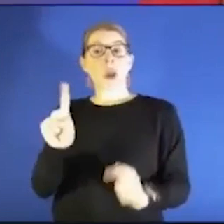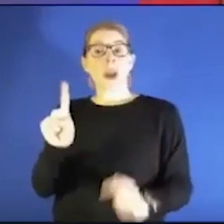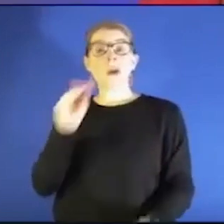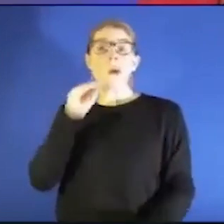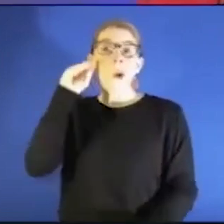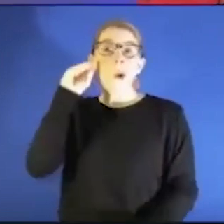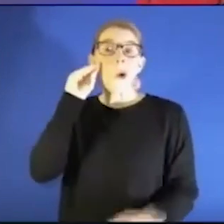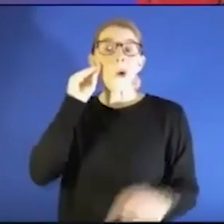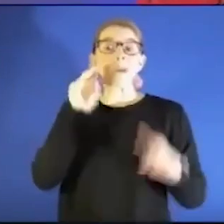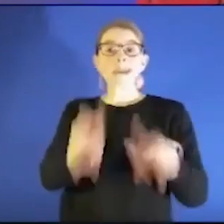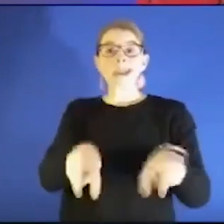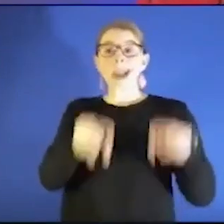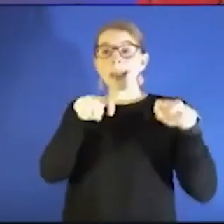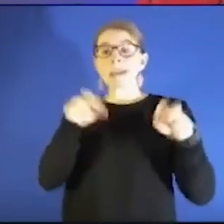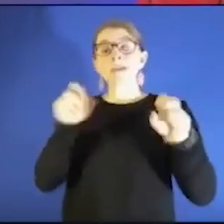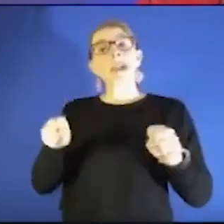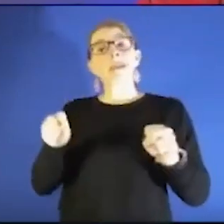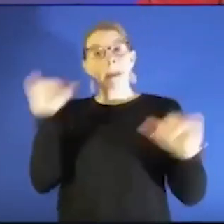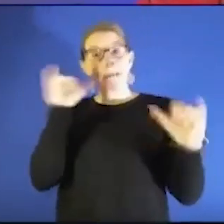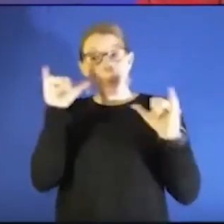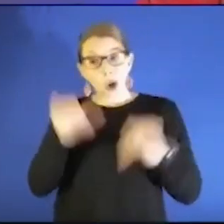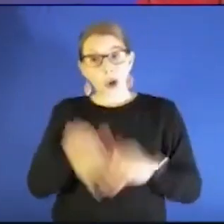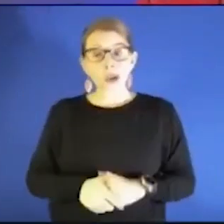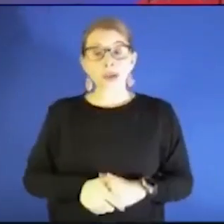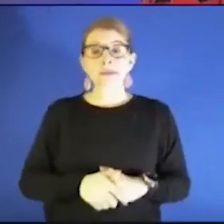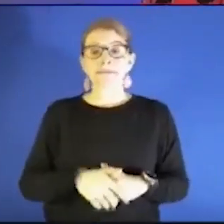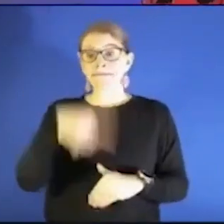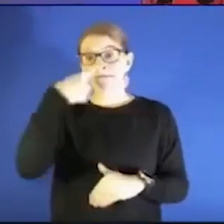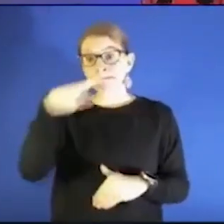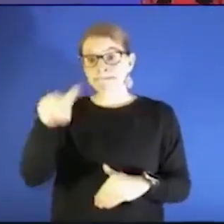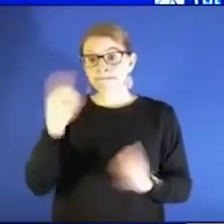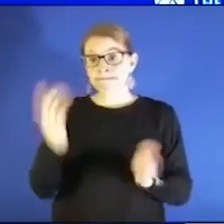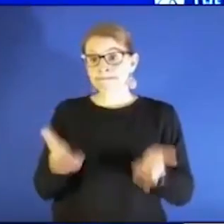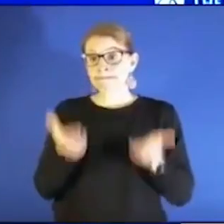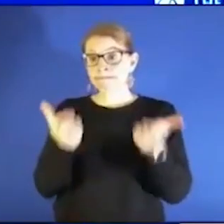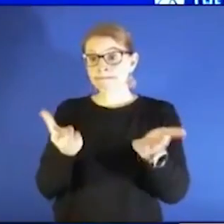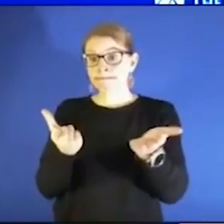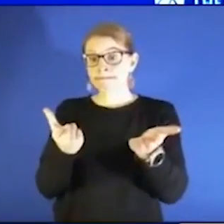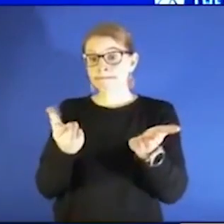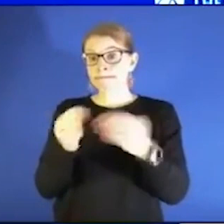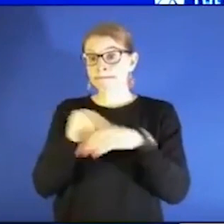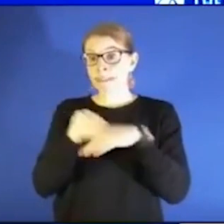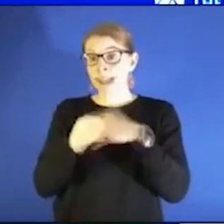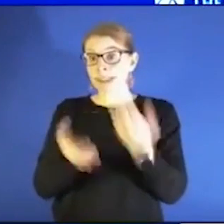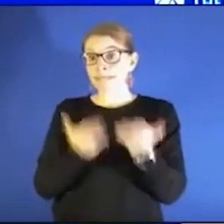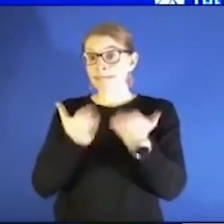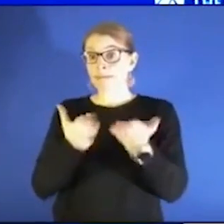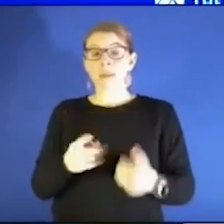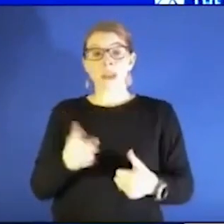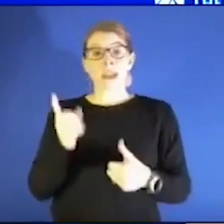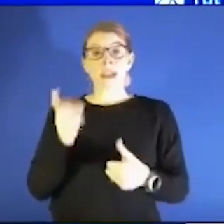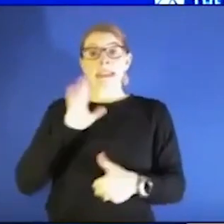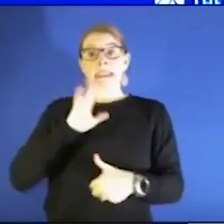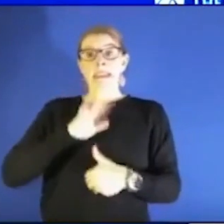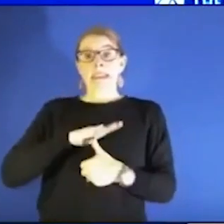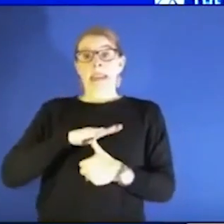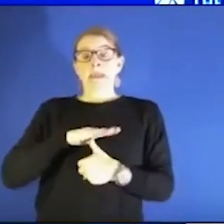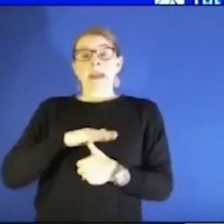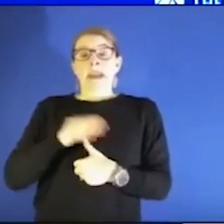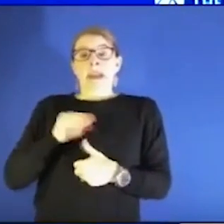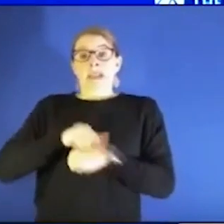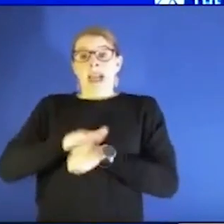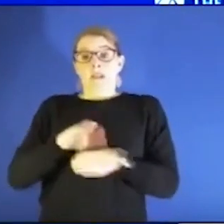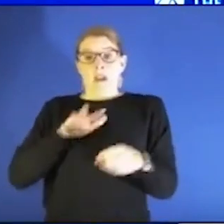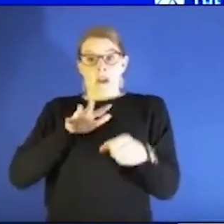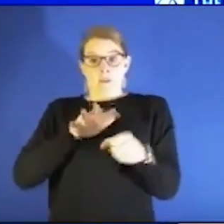a bar. Let's just jump in. Can you offer up some advice? Yeah, I mean, I think the first advice is to be fully